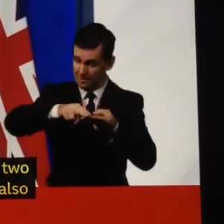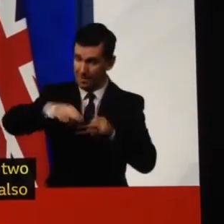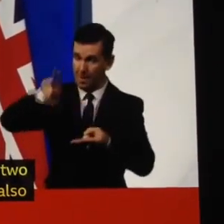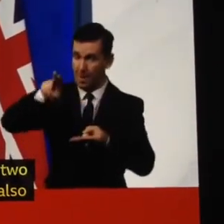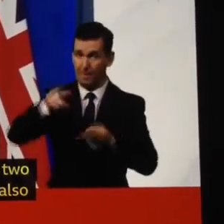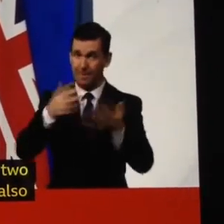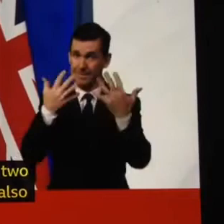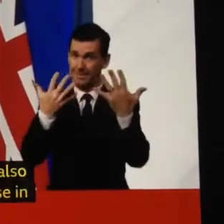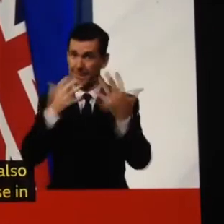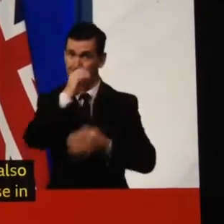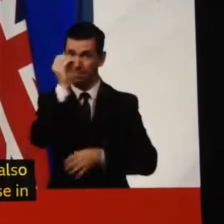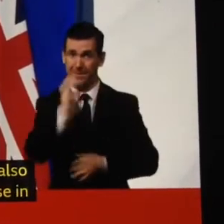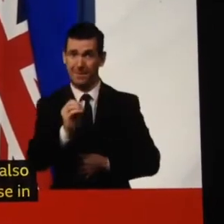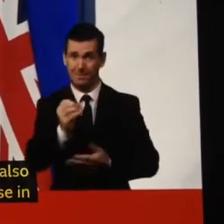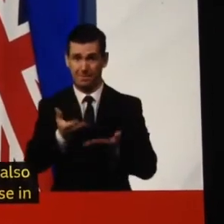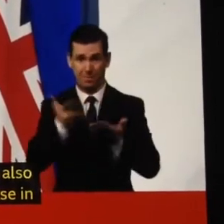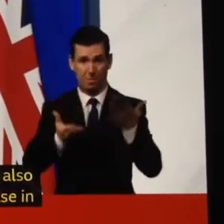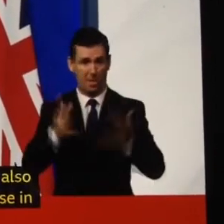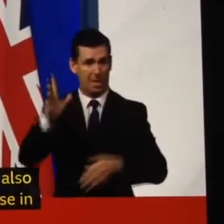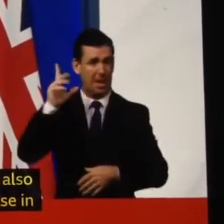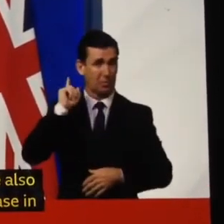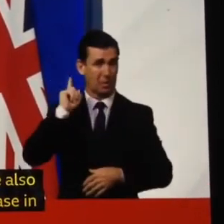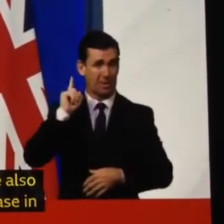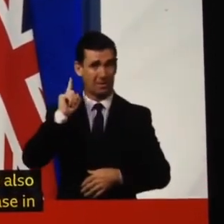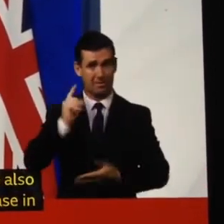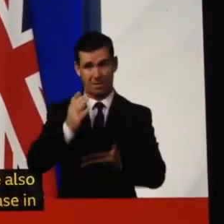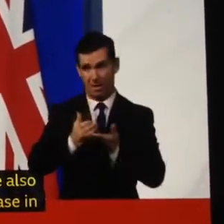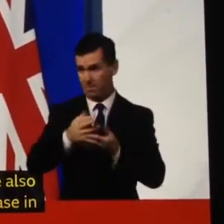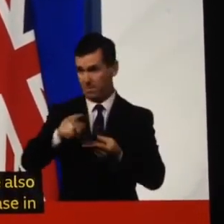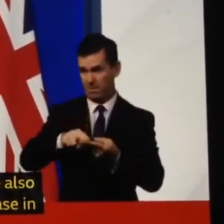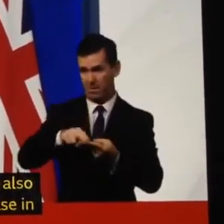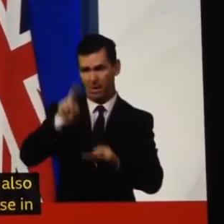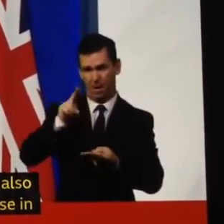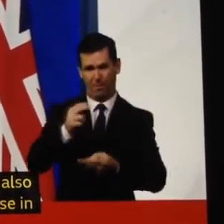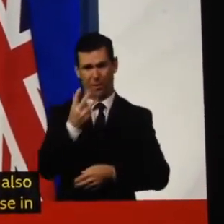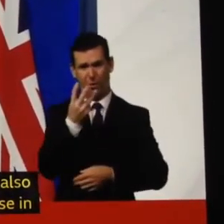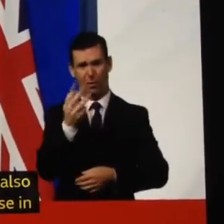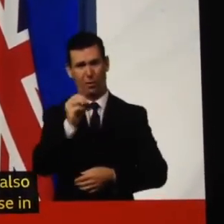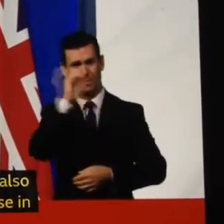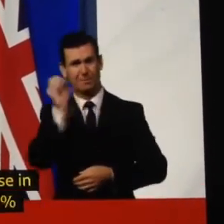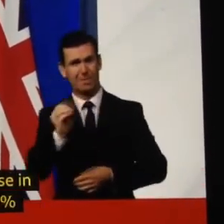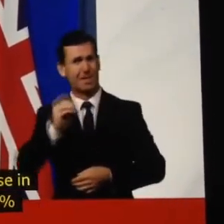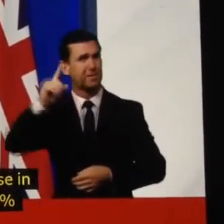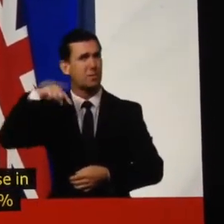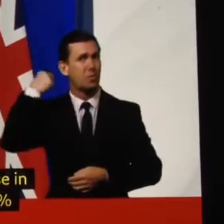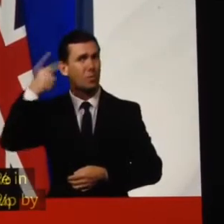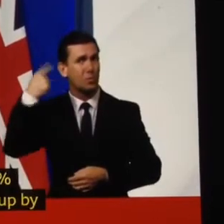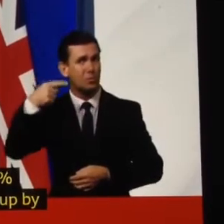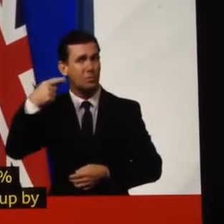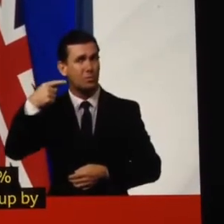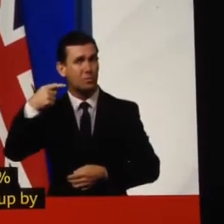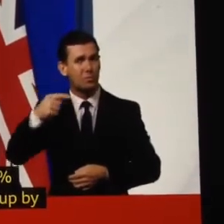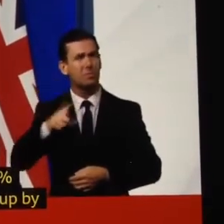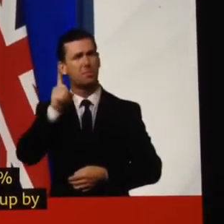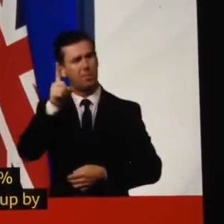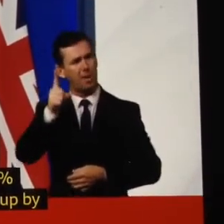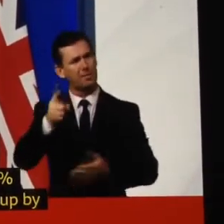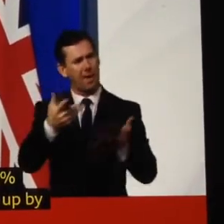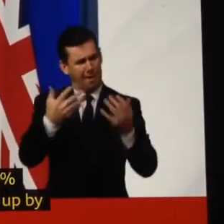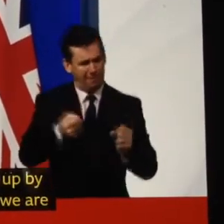10% nationally week on week, and up by almost a third in London. But we are also seeing signs of